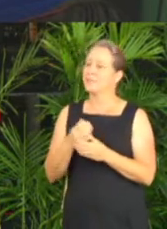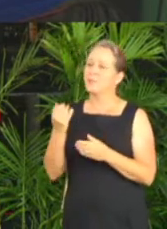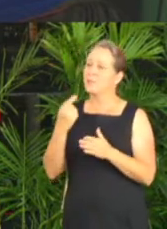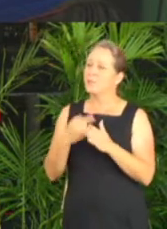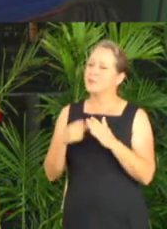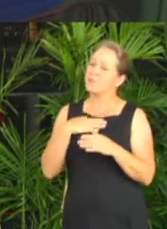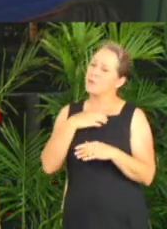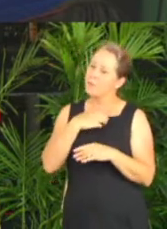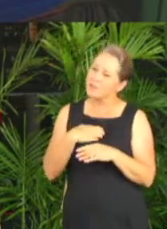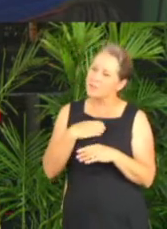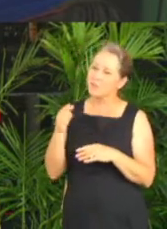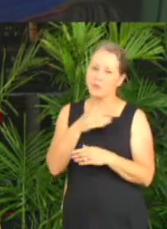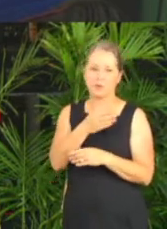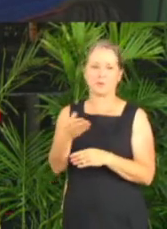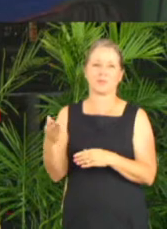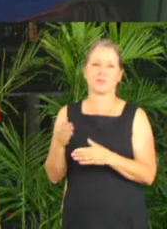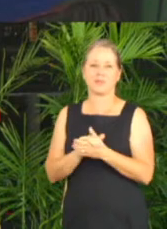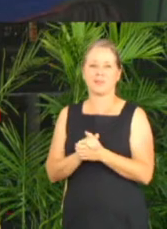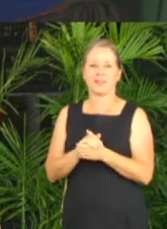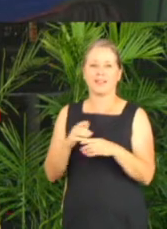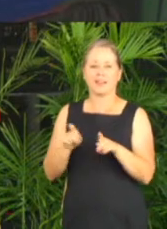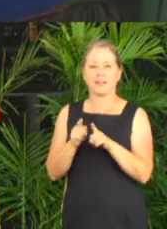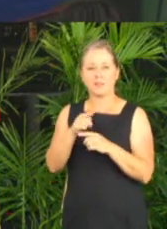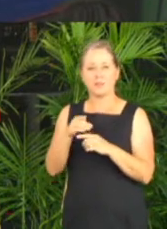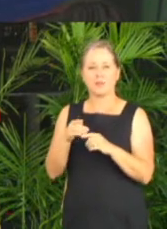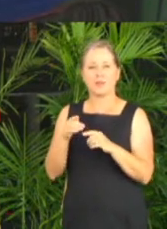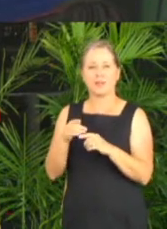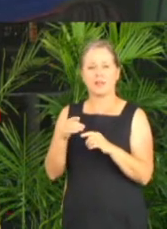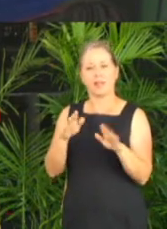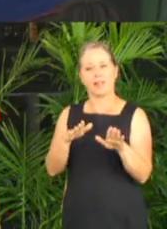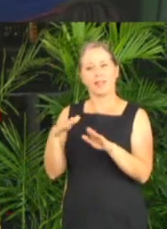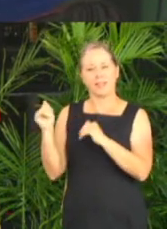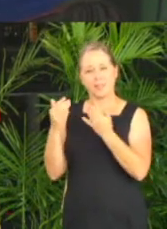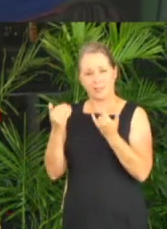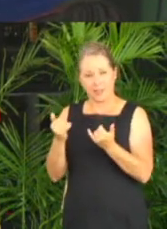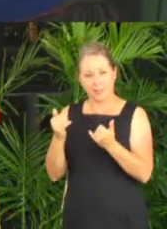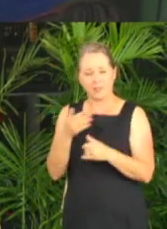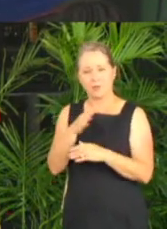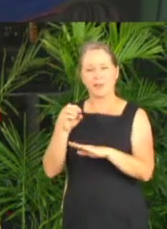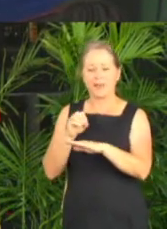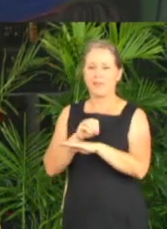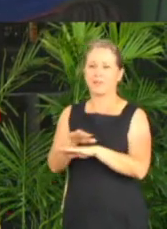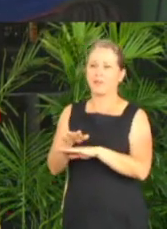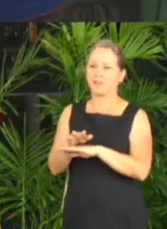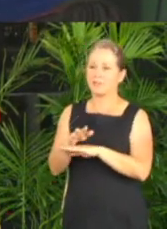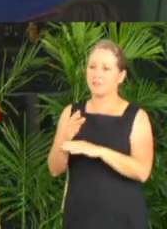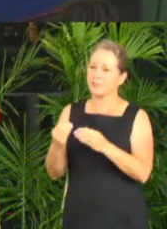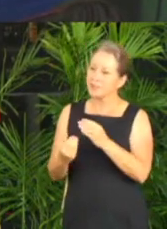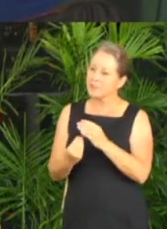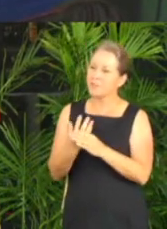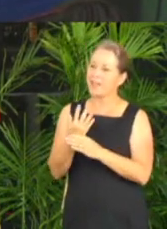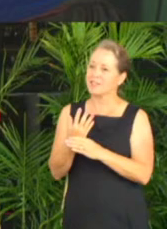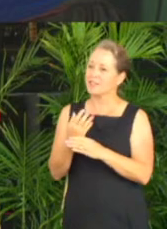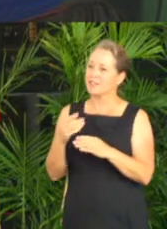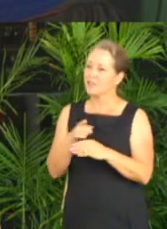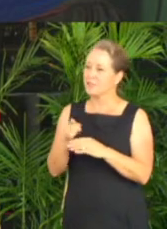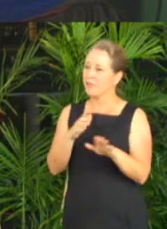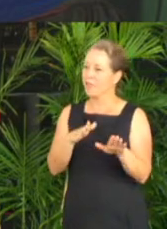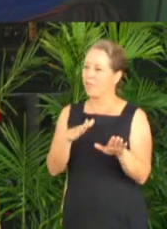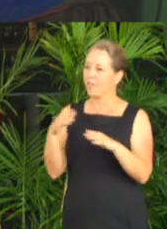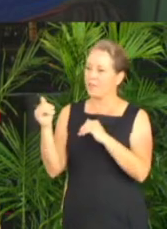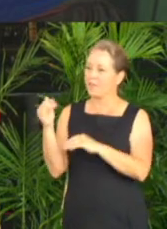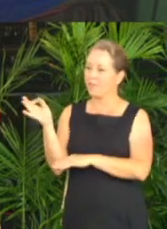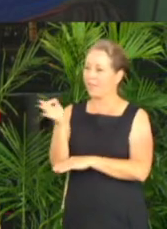my wish for you as you lead now and as your influence expands as you leave